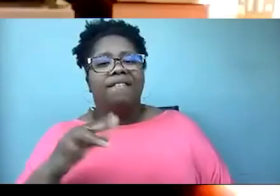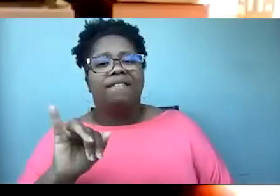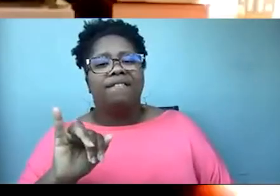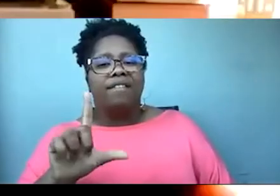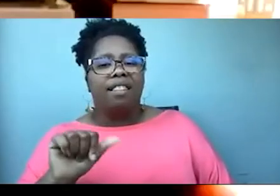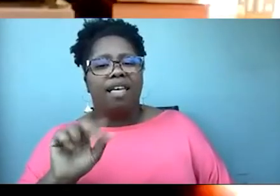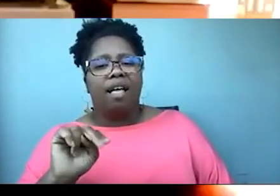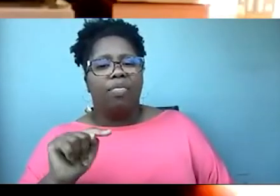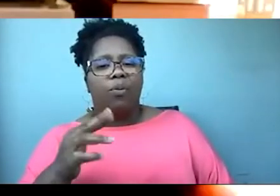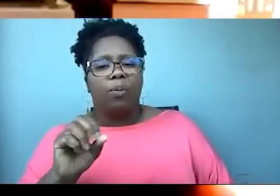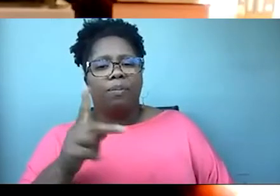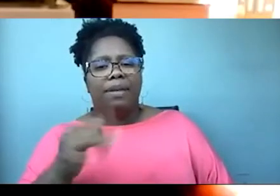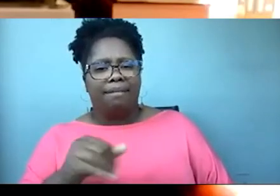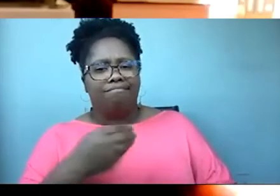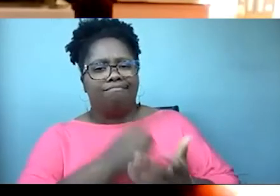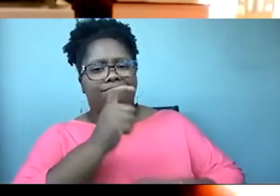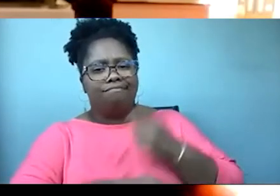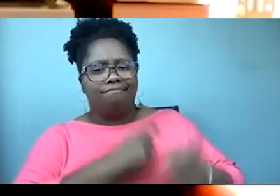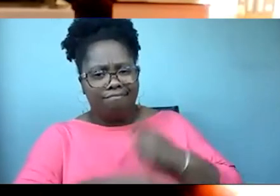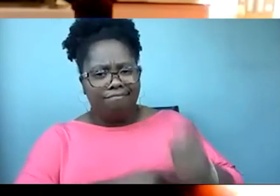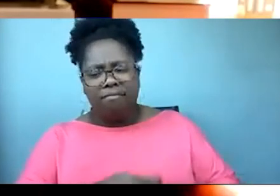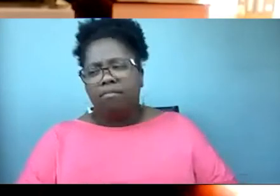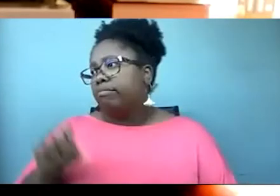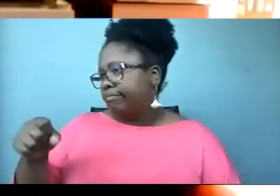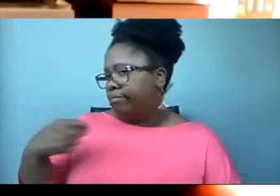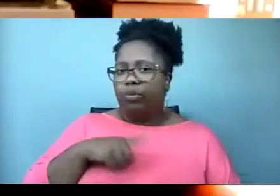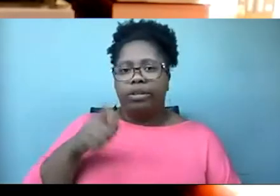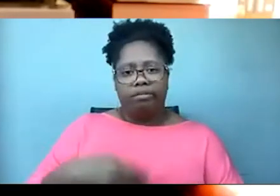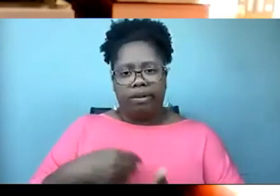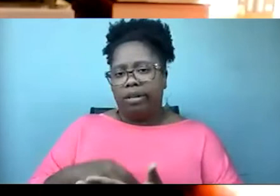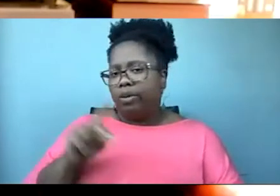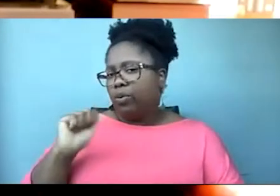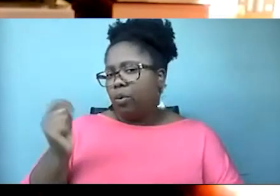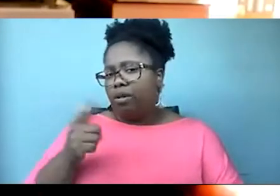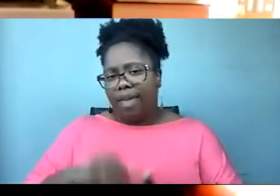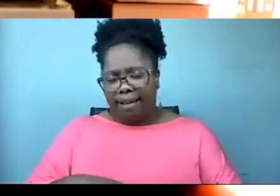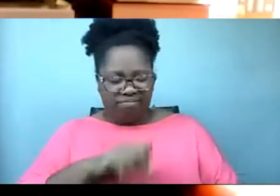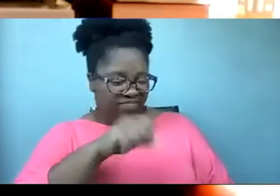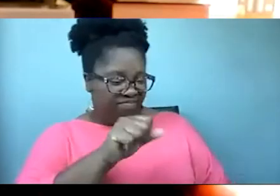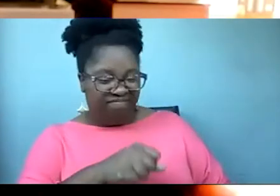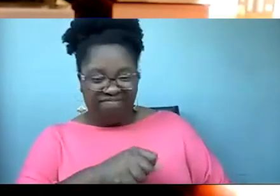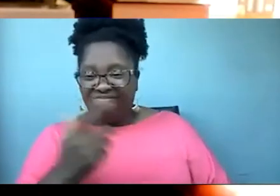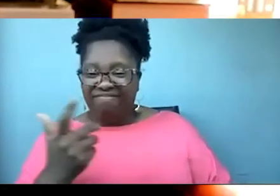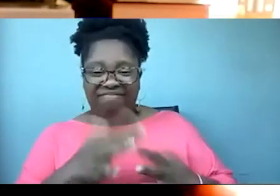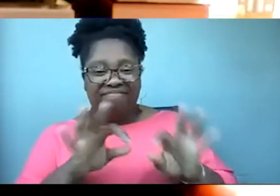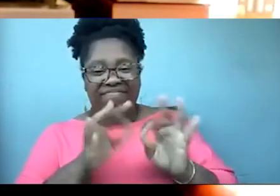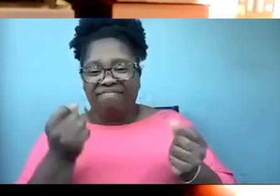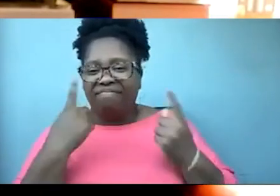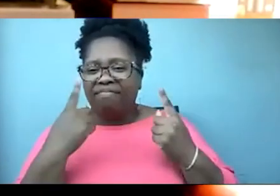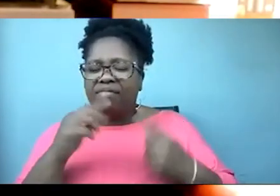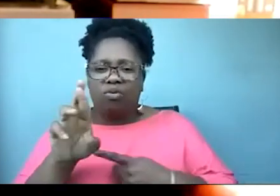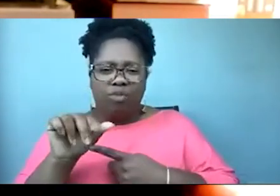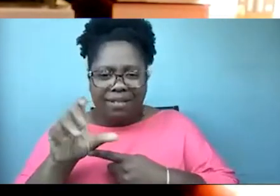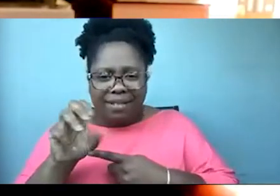of us here understand the racism and the bias that has taken place in philanthropy for so many years.